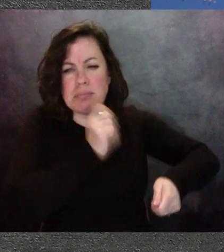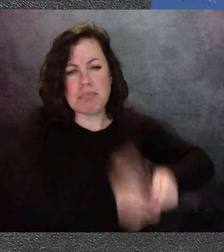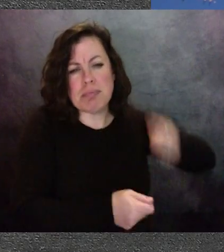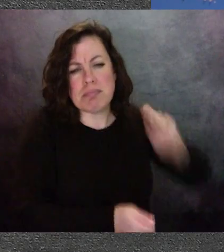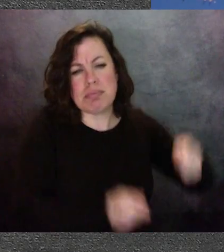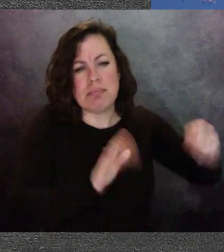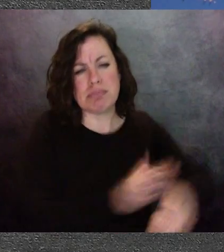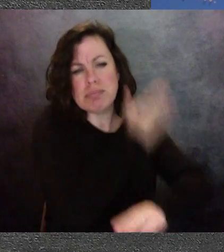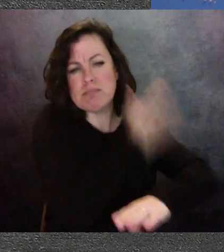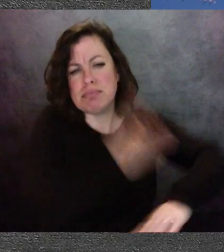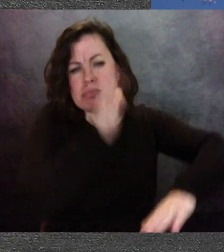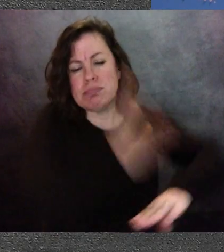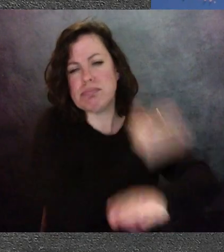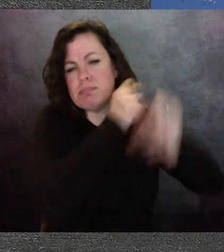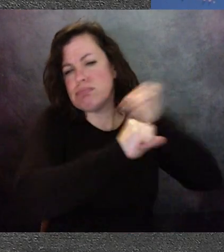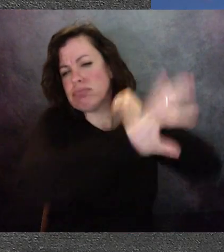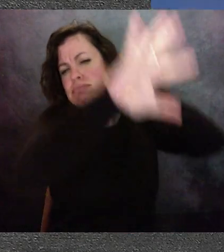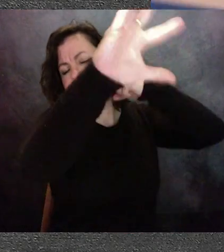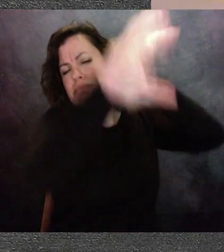fills up with sound.